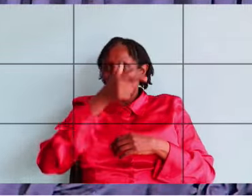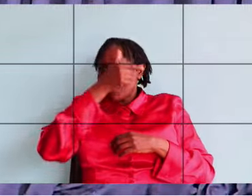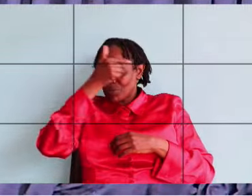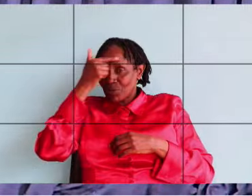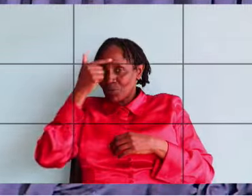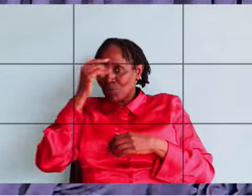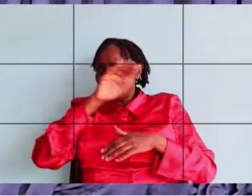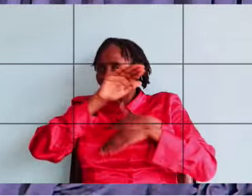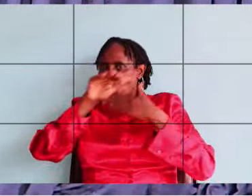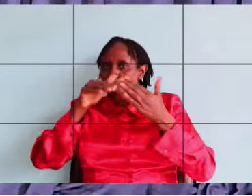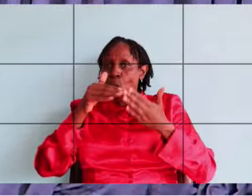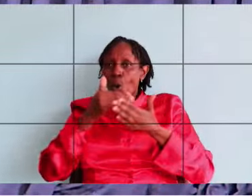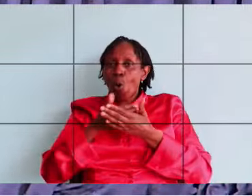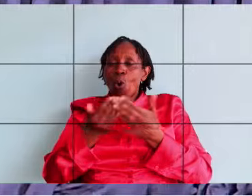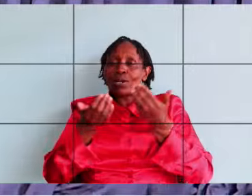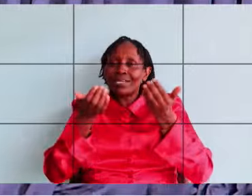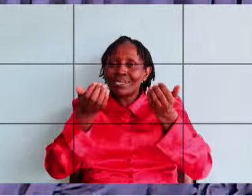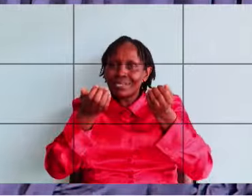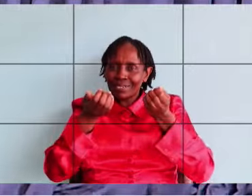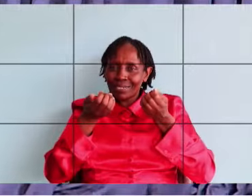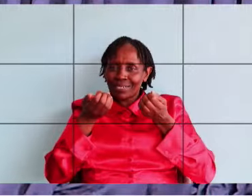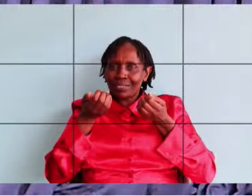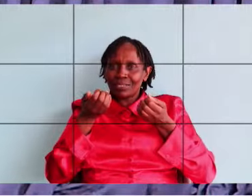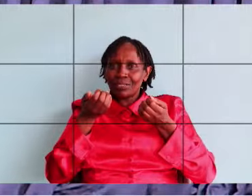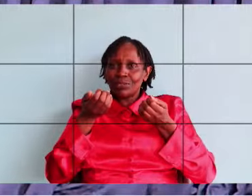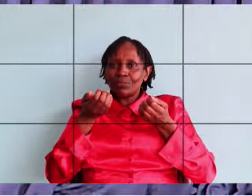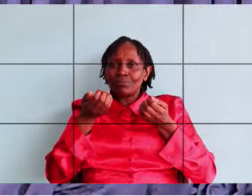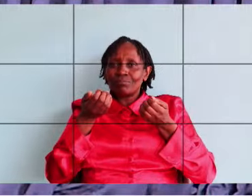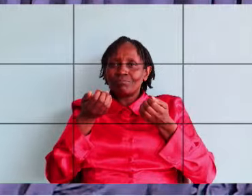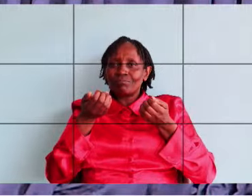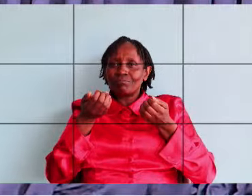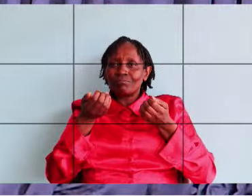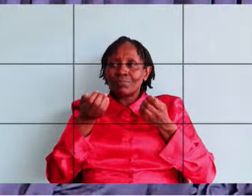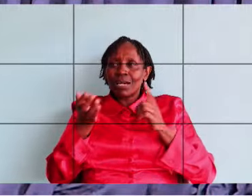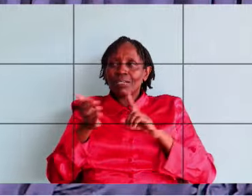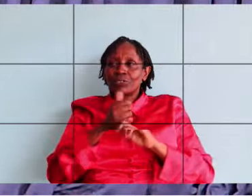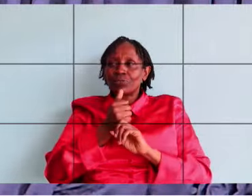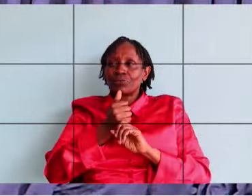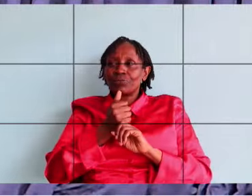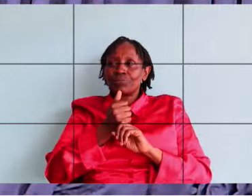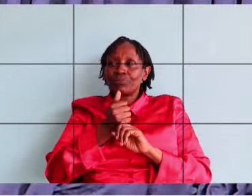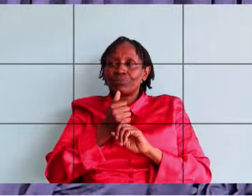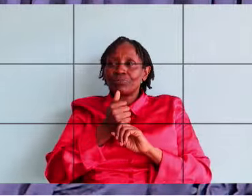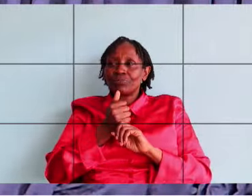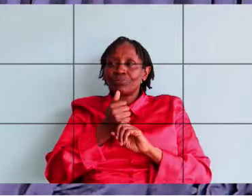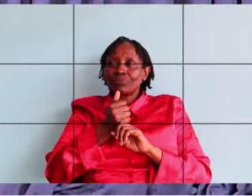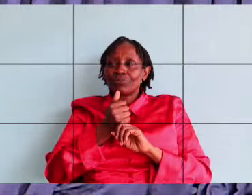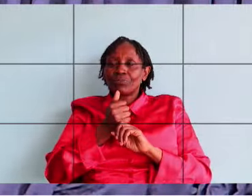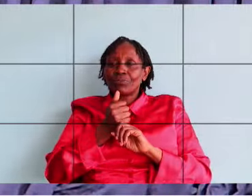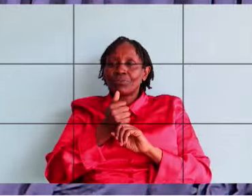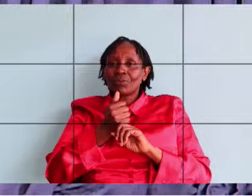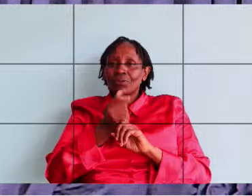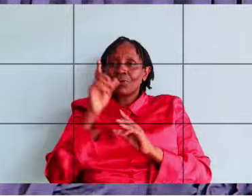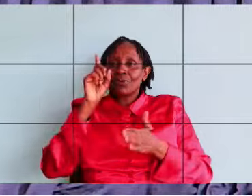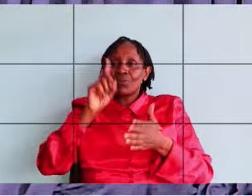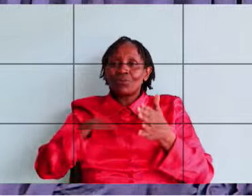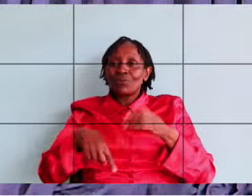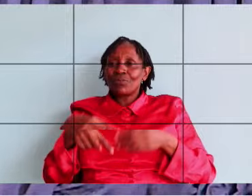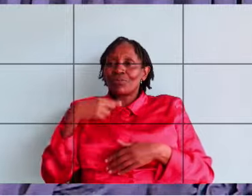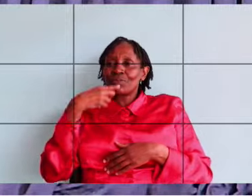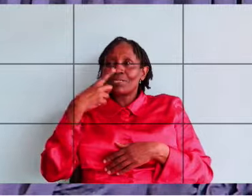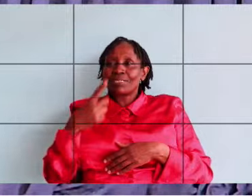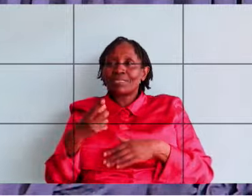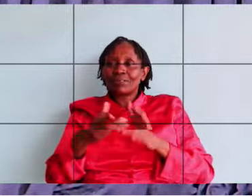everybody needs to be involved. So, what is it we are saying as we think about being positioned